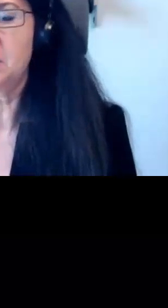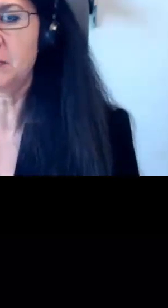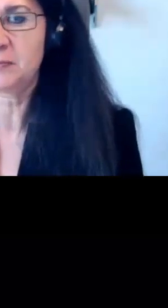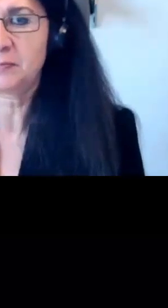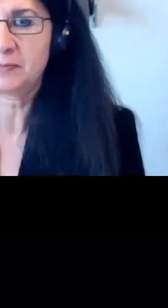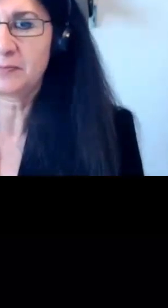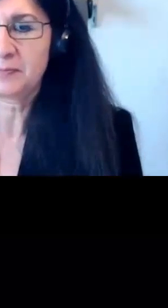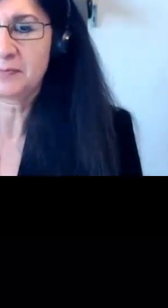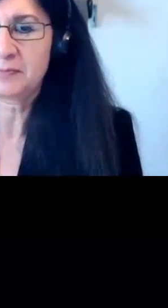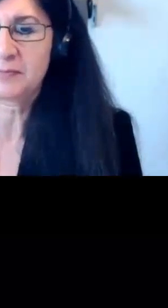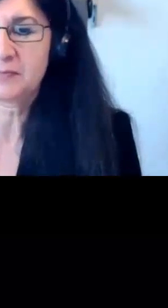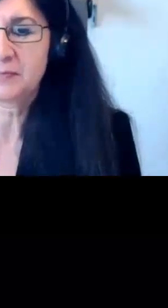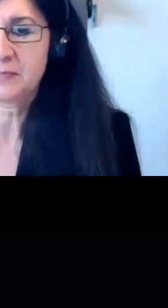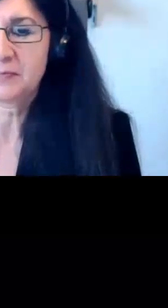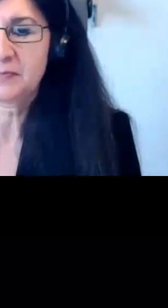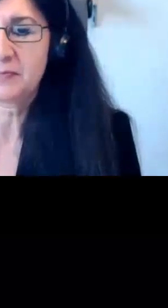now.